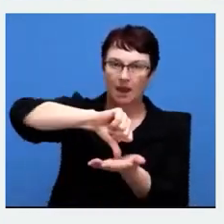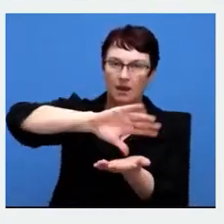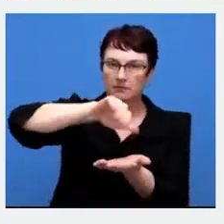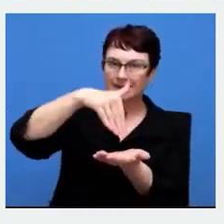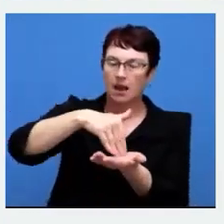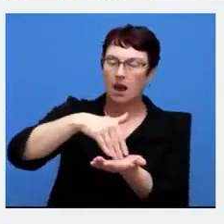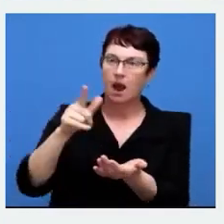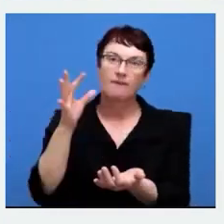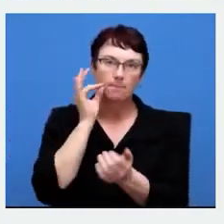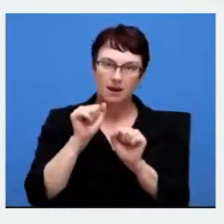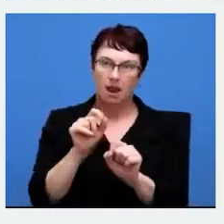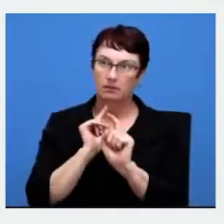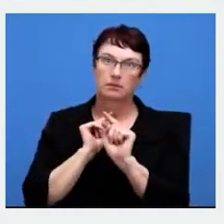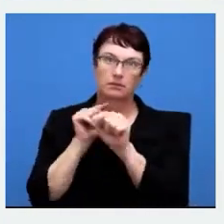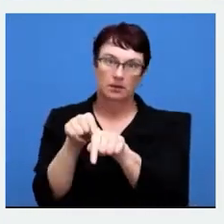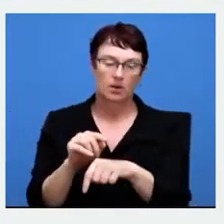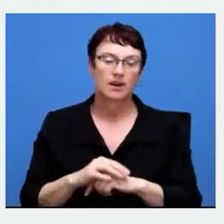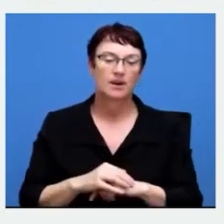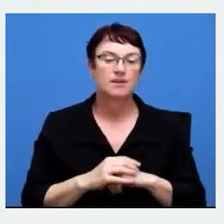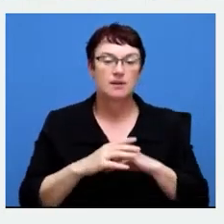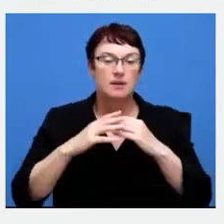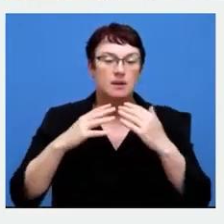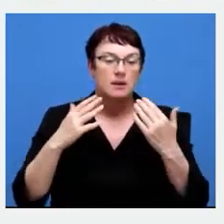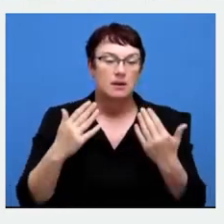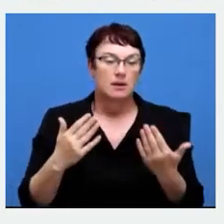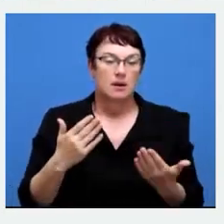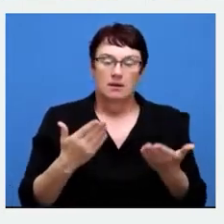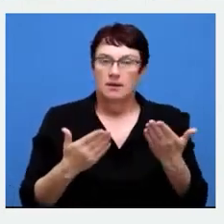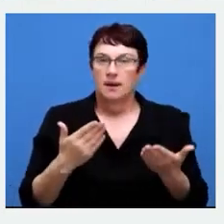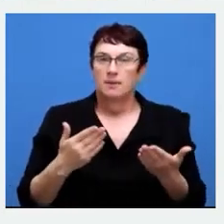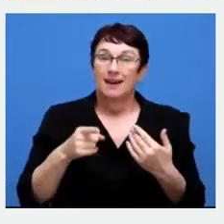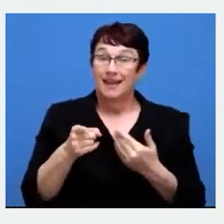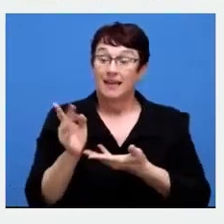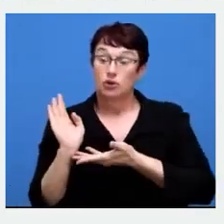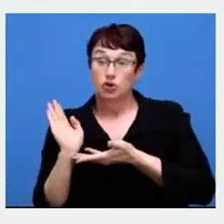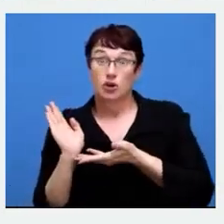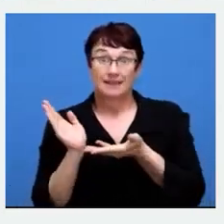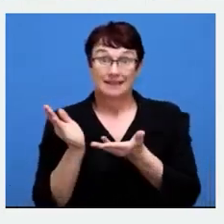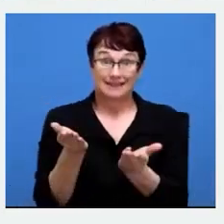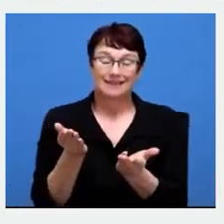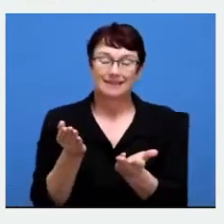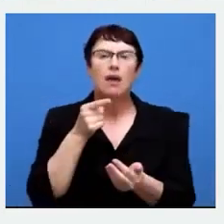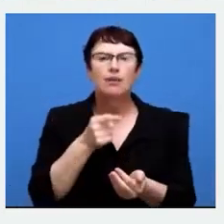say, the grassroots origins of these services, which play a critical role in